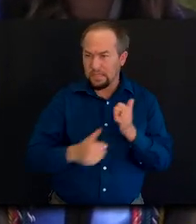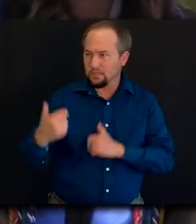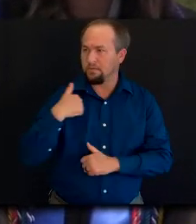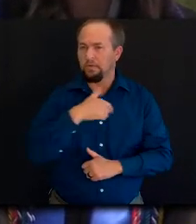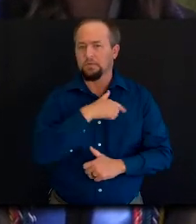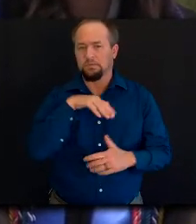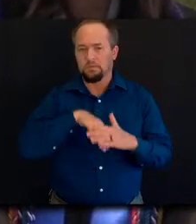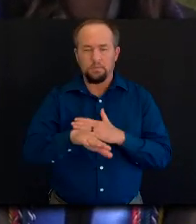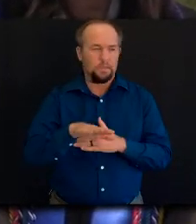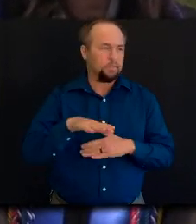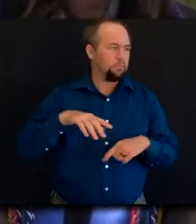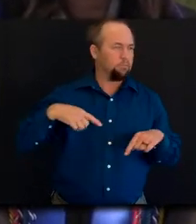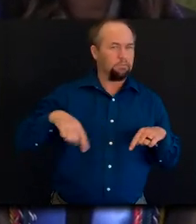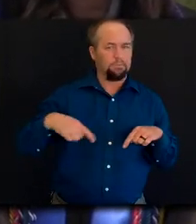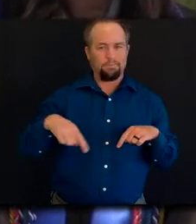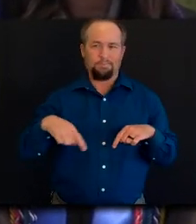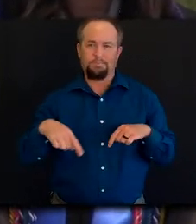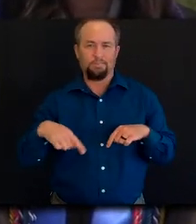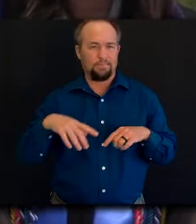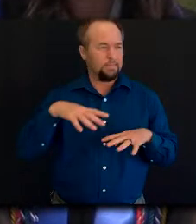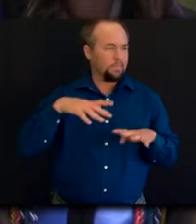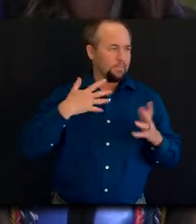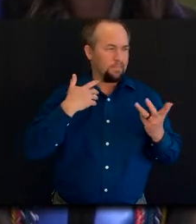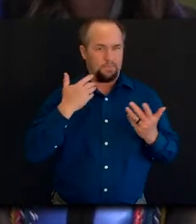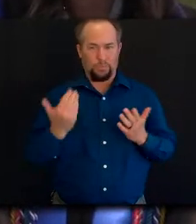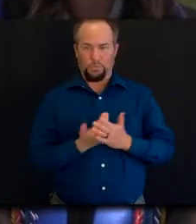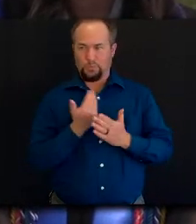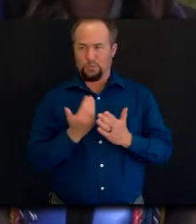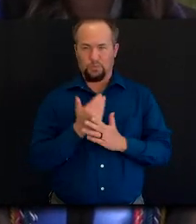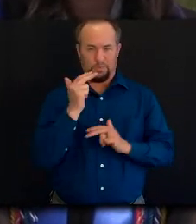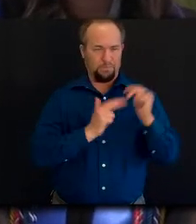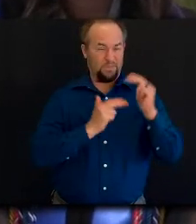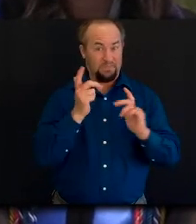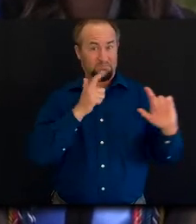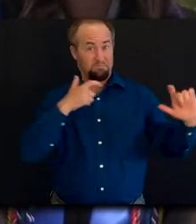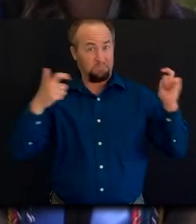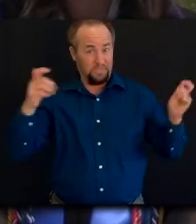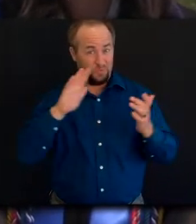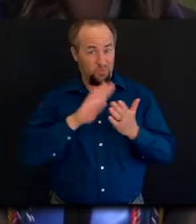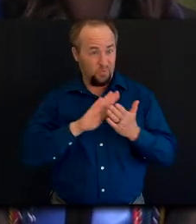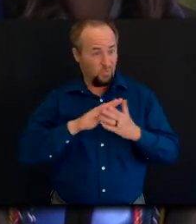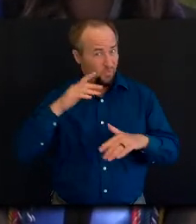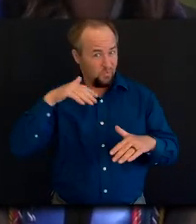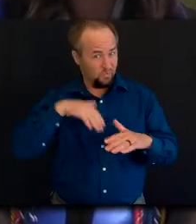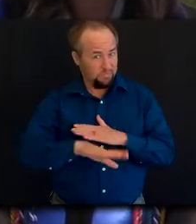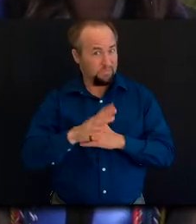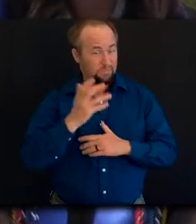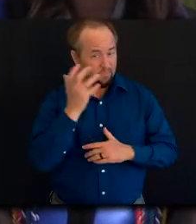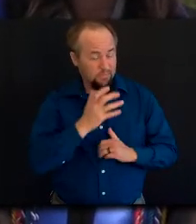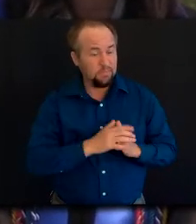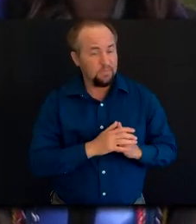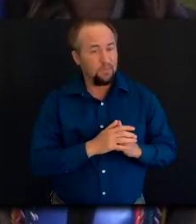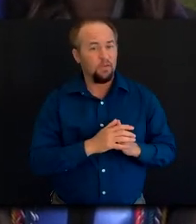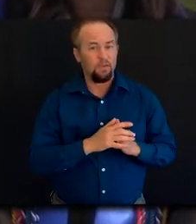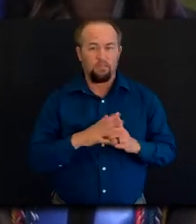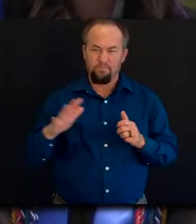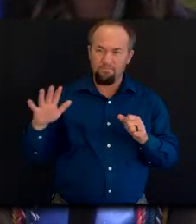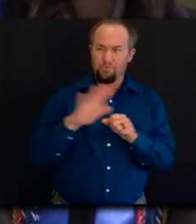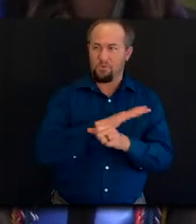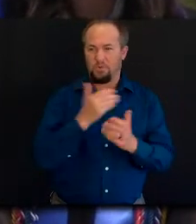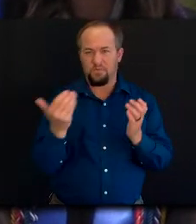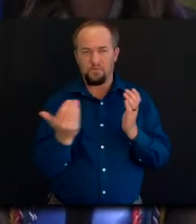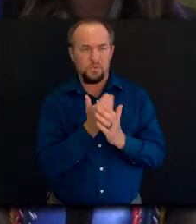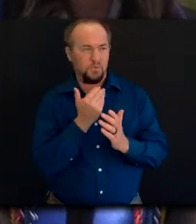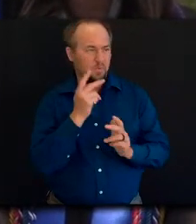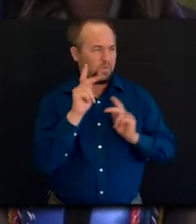nervous, scared, and brand new to, for most of us, the biggest school we had ever been in, a school so full of new names and faces